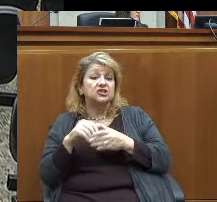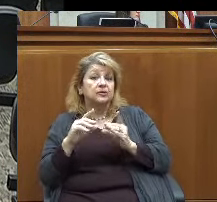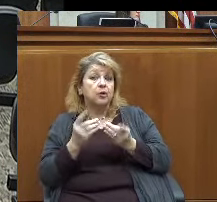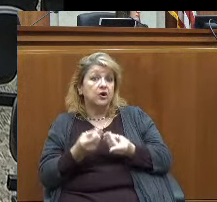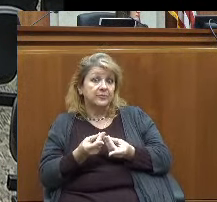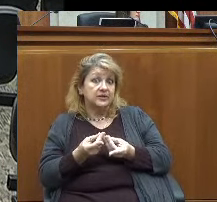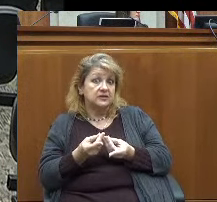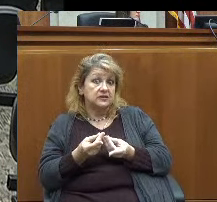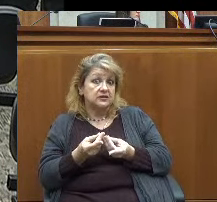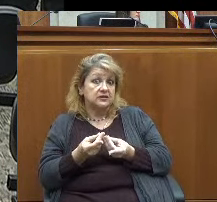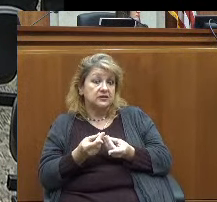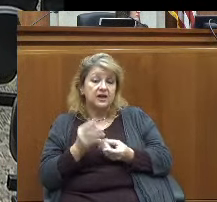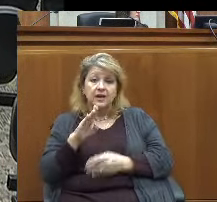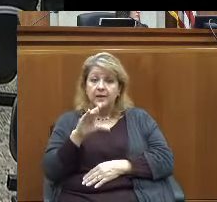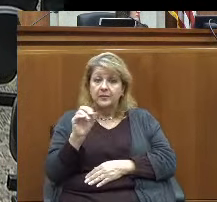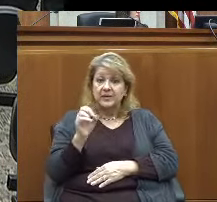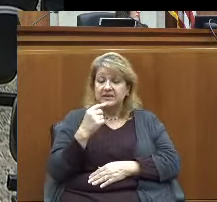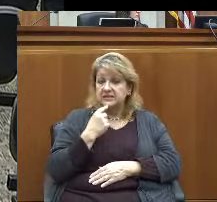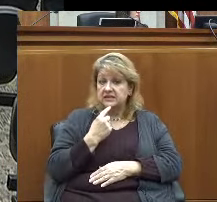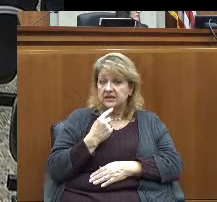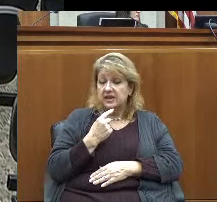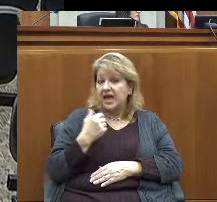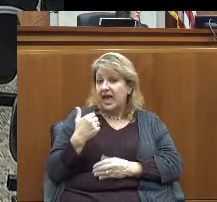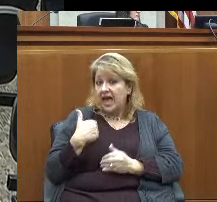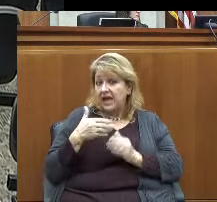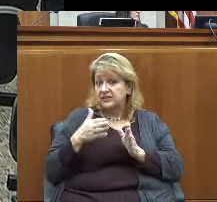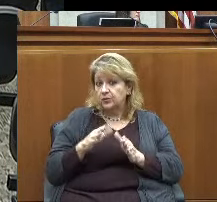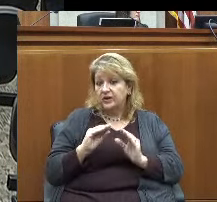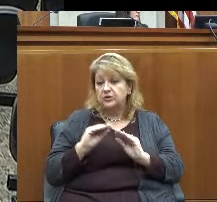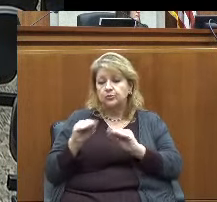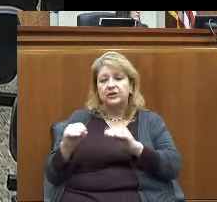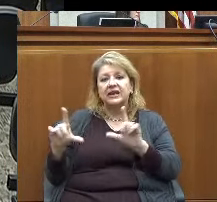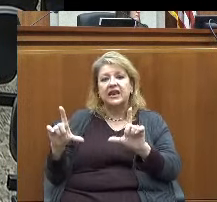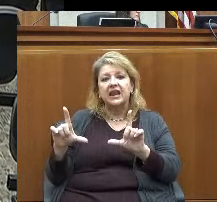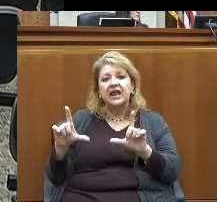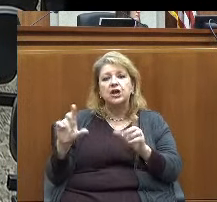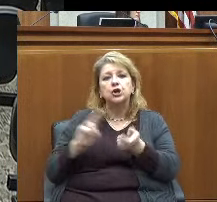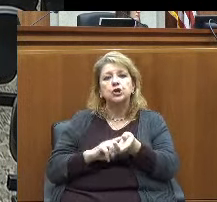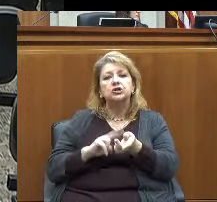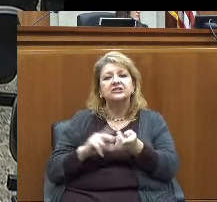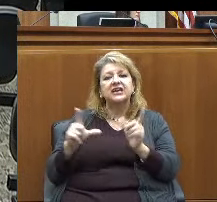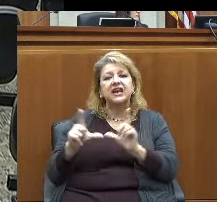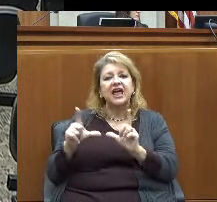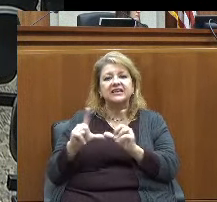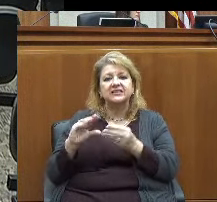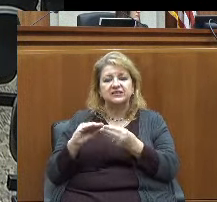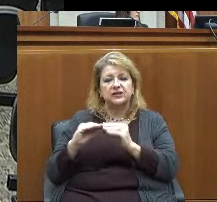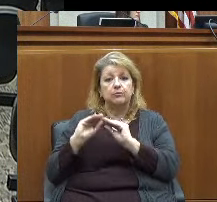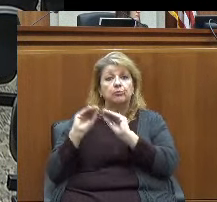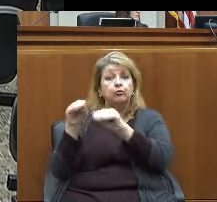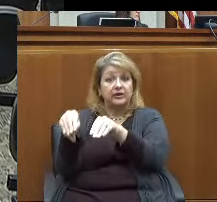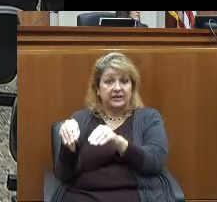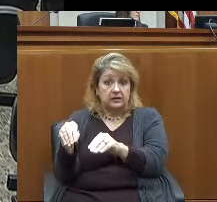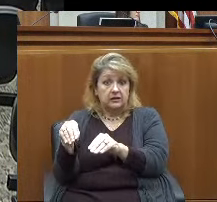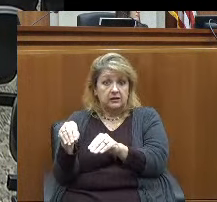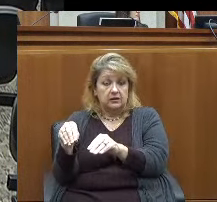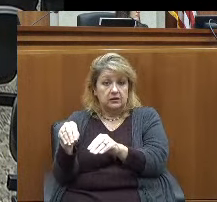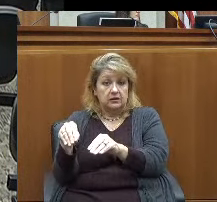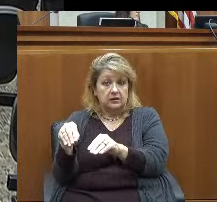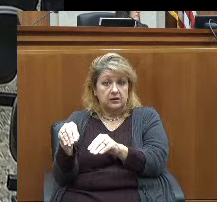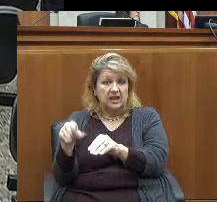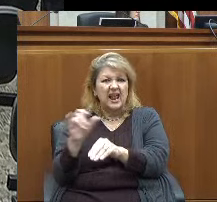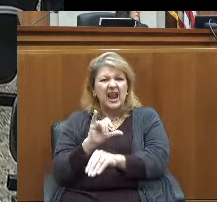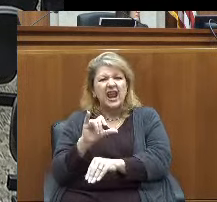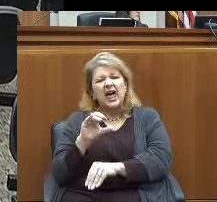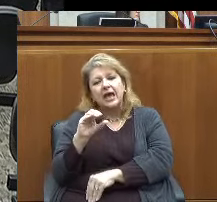department, Beth said that there's a way to enter their license, their nursing license number, like we do